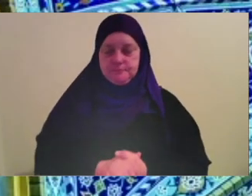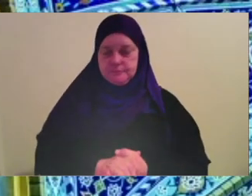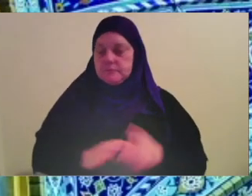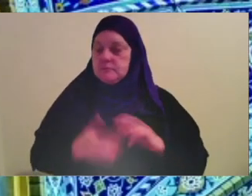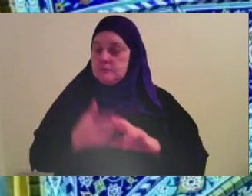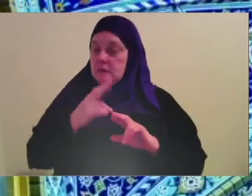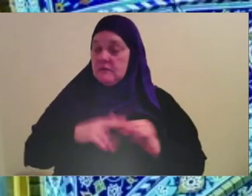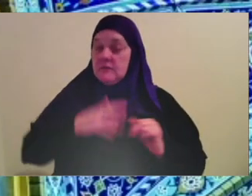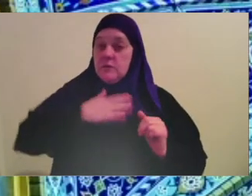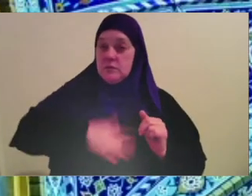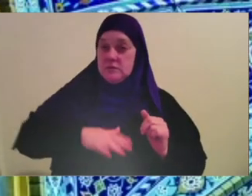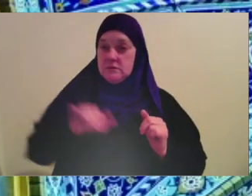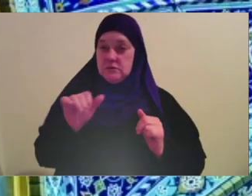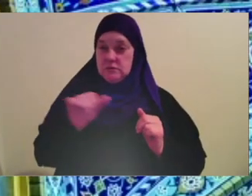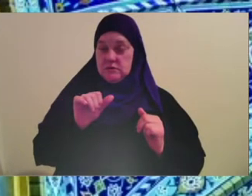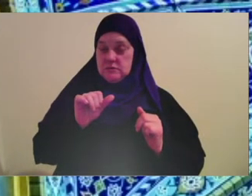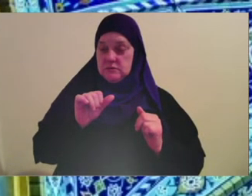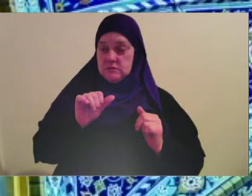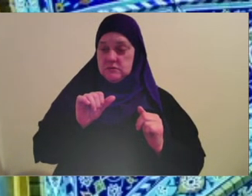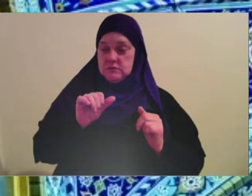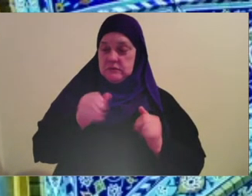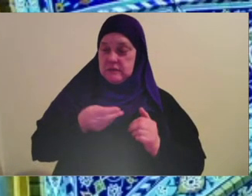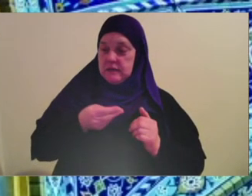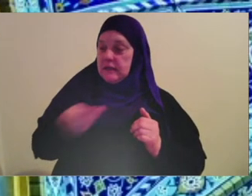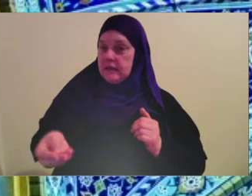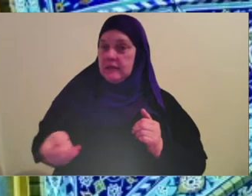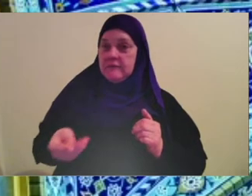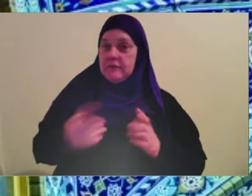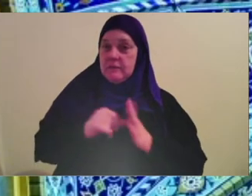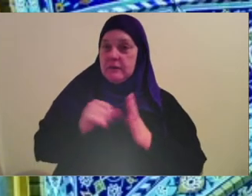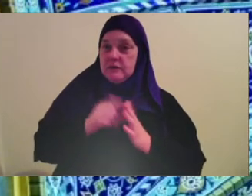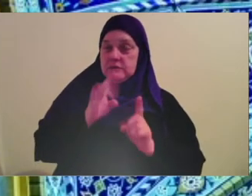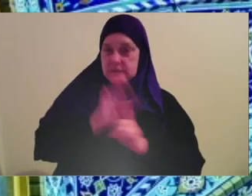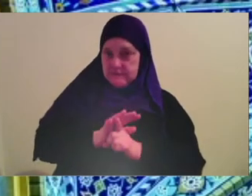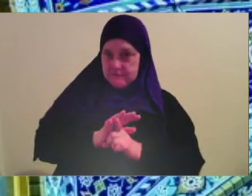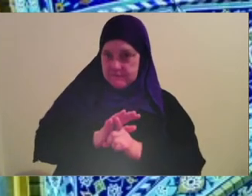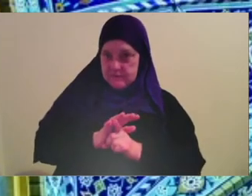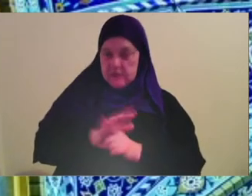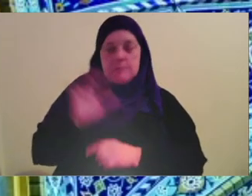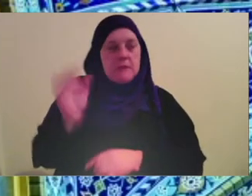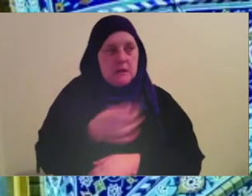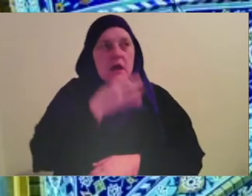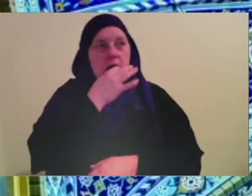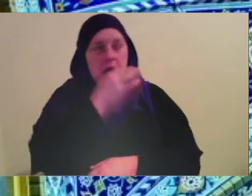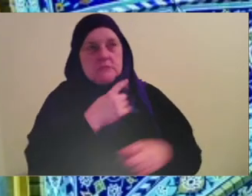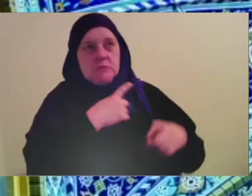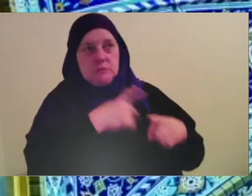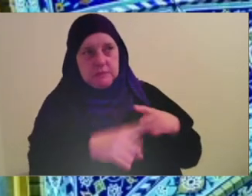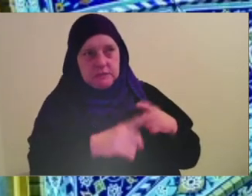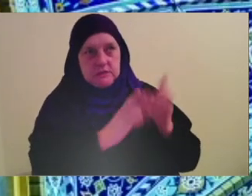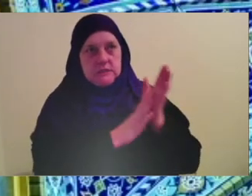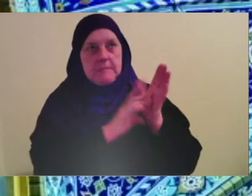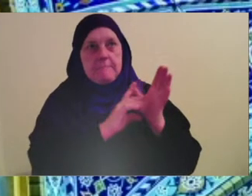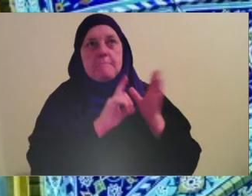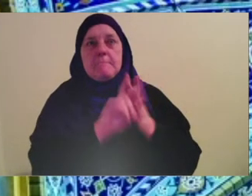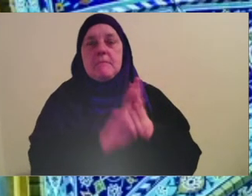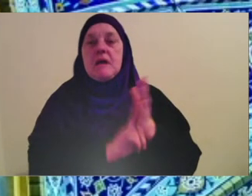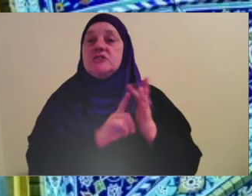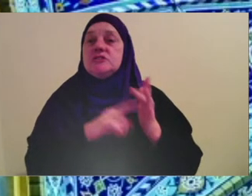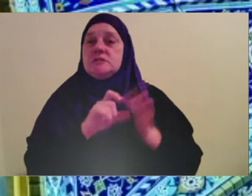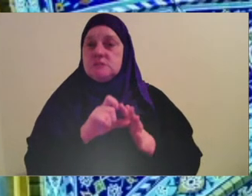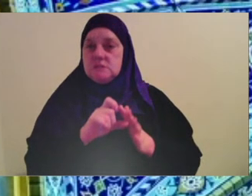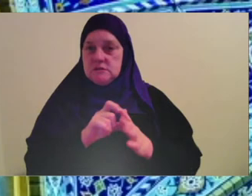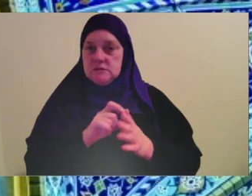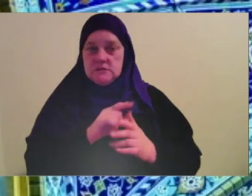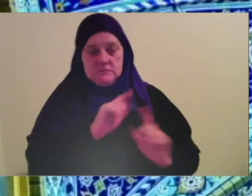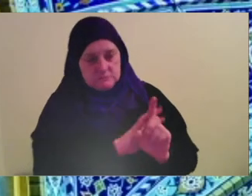cause or for the poor, you need the consent of your marja, because the riwayat says that homes is leman sabil